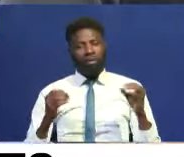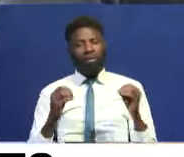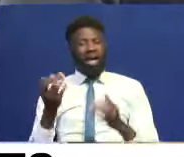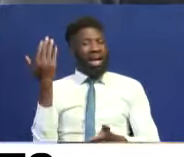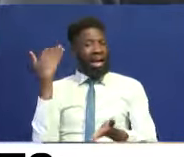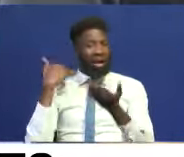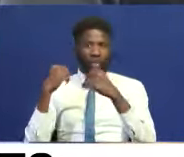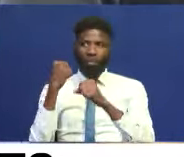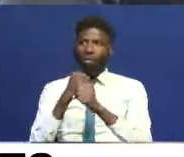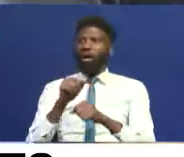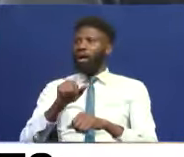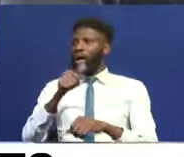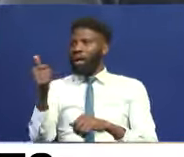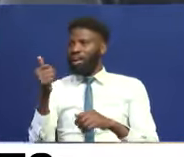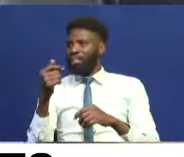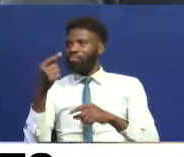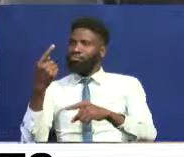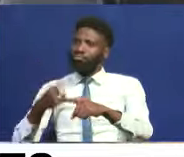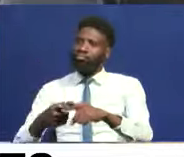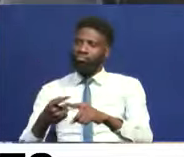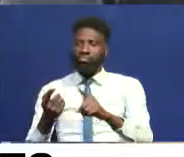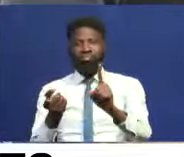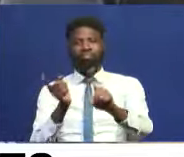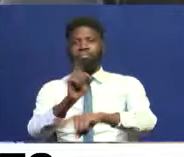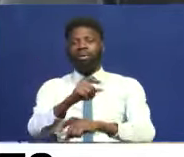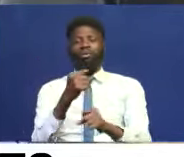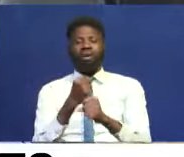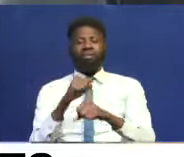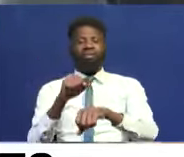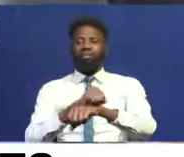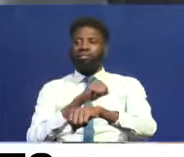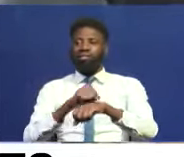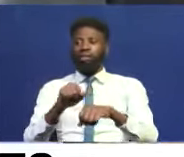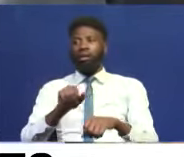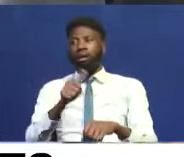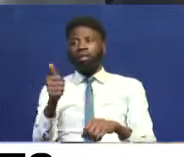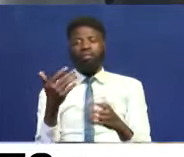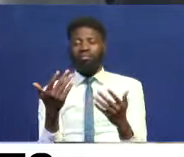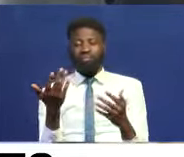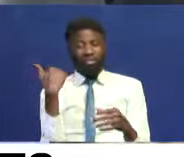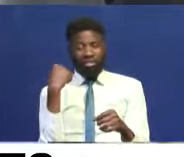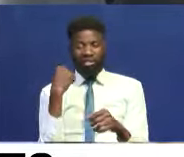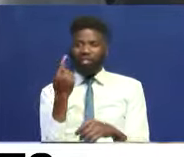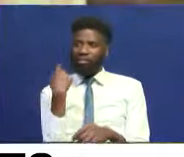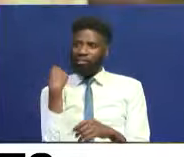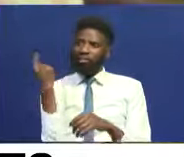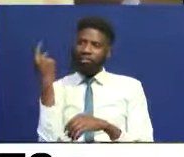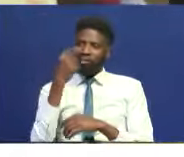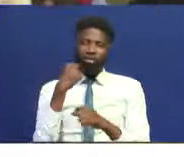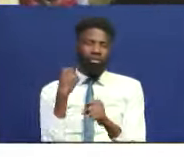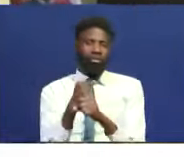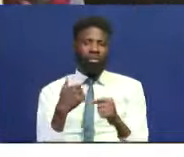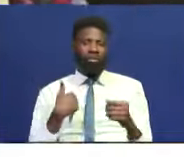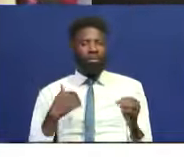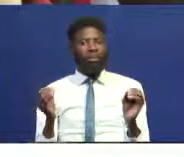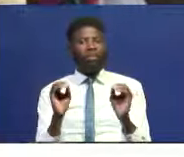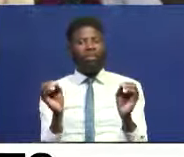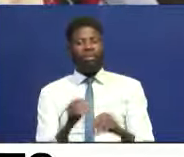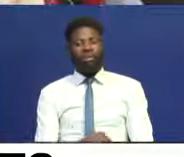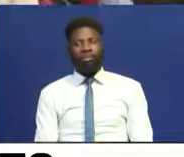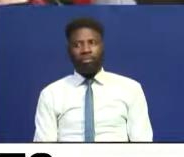zingine zikapotea tukarudi huku. So hakuna job ilifanyika in fact jana yote.